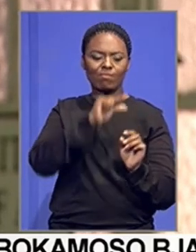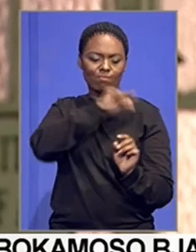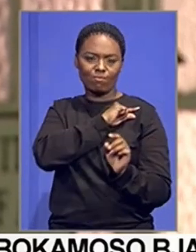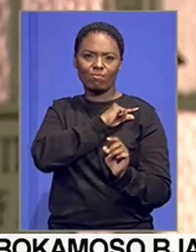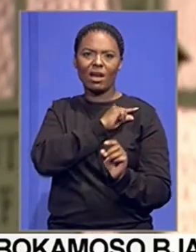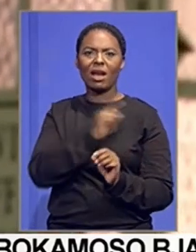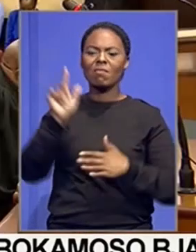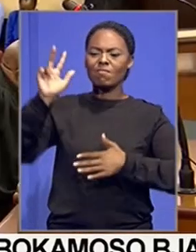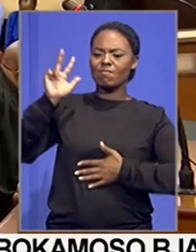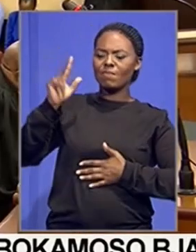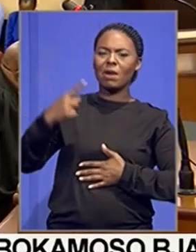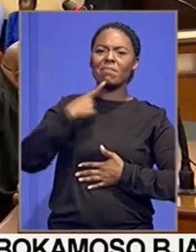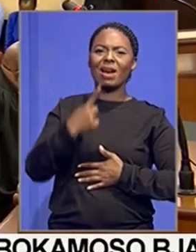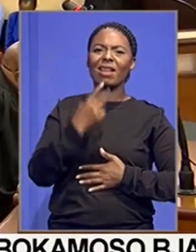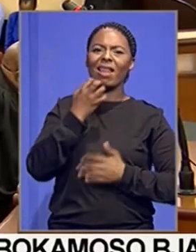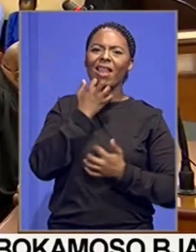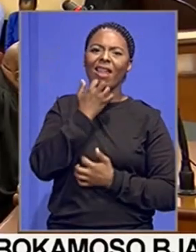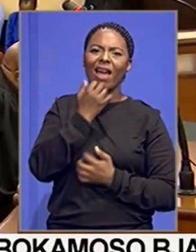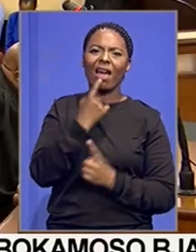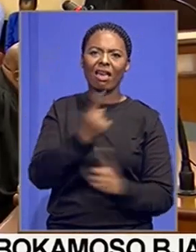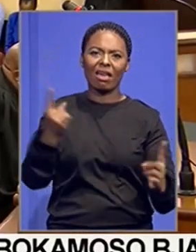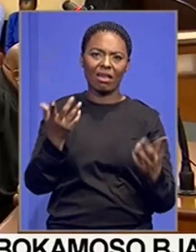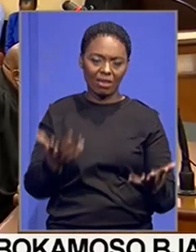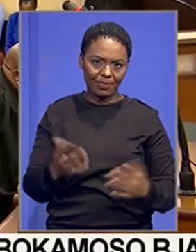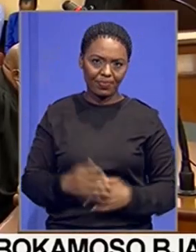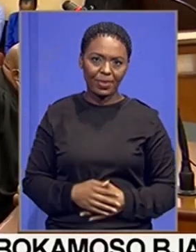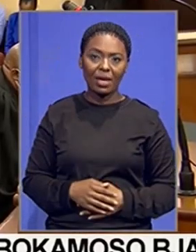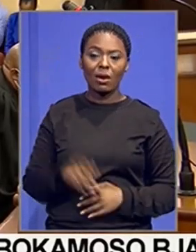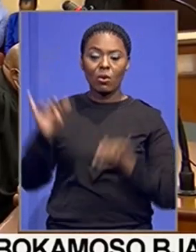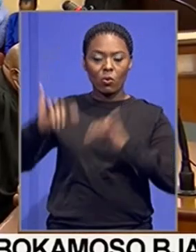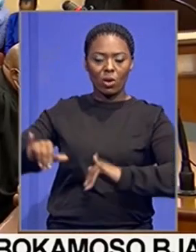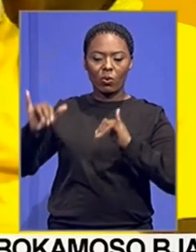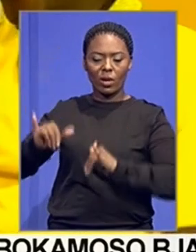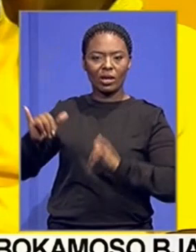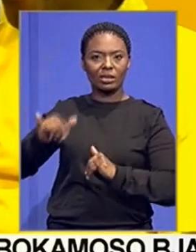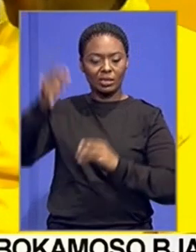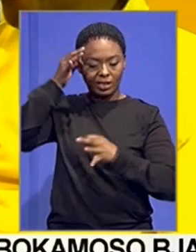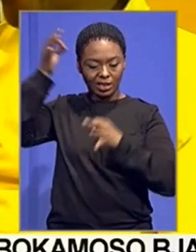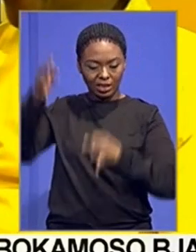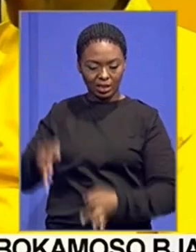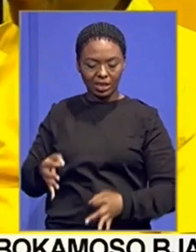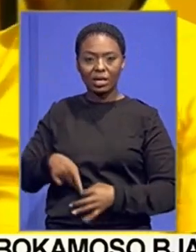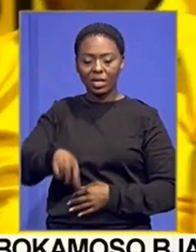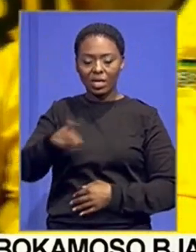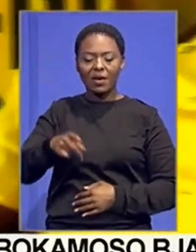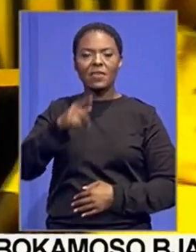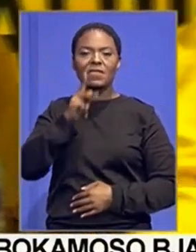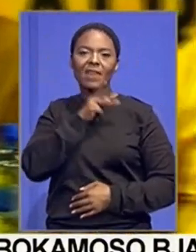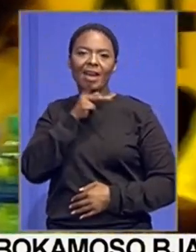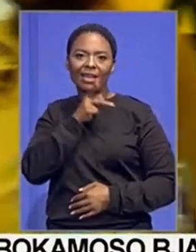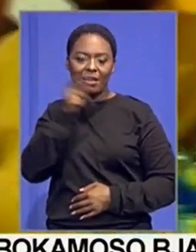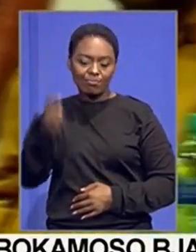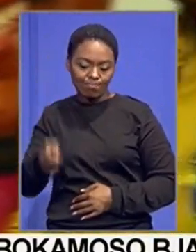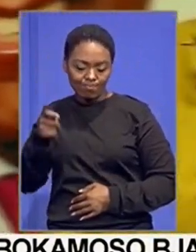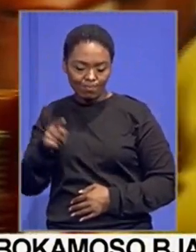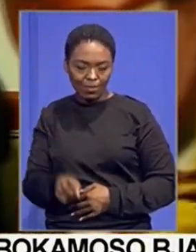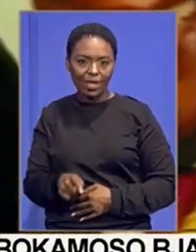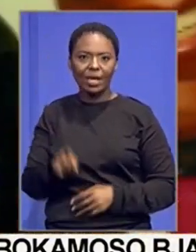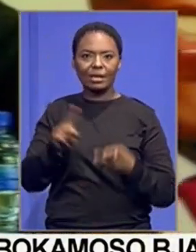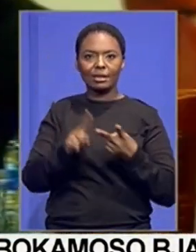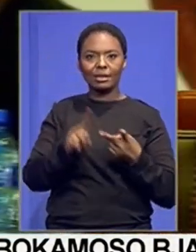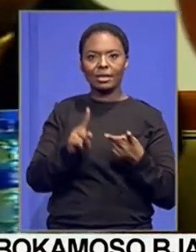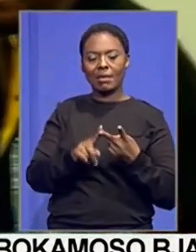ga keno. Ge a sa letetše kahlolo ya gagwe ka Labohlano, Dlamini o letetšwe gape gore a le melato ya gagwe go komitiphethisi ya